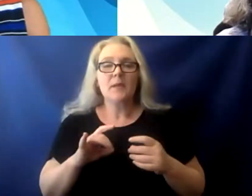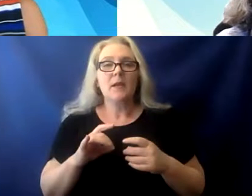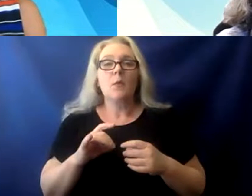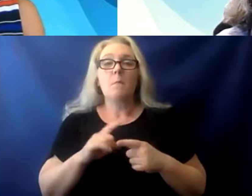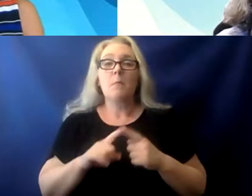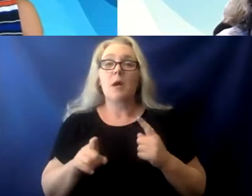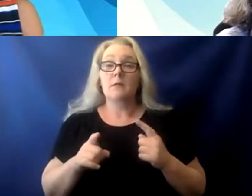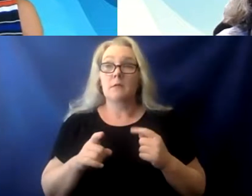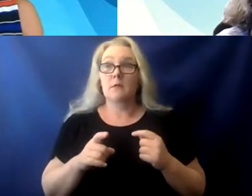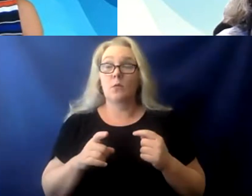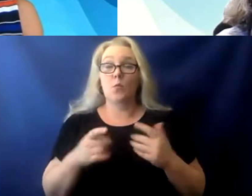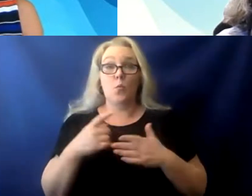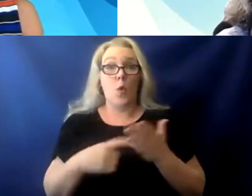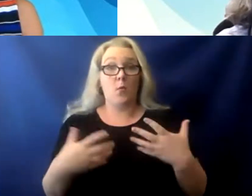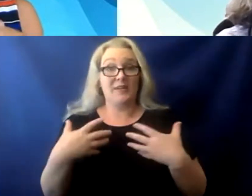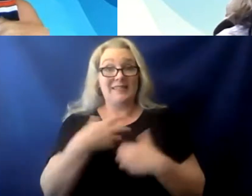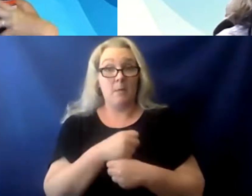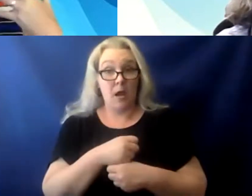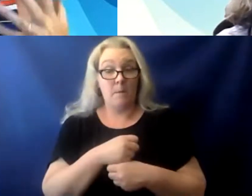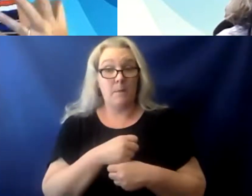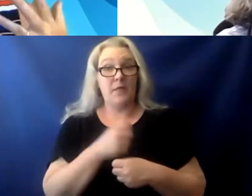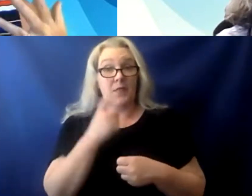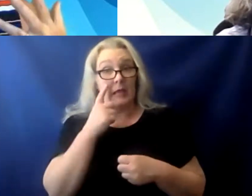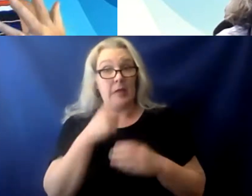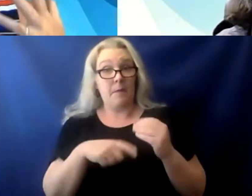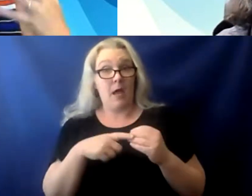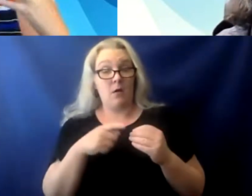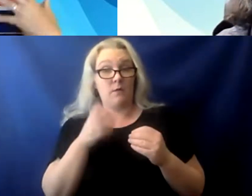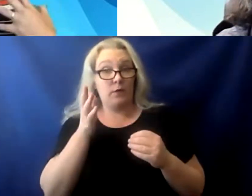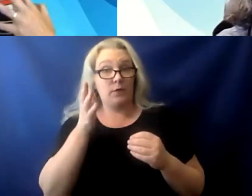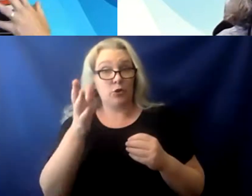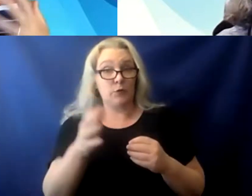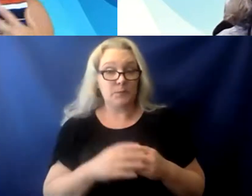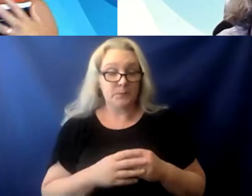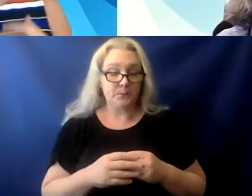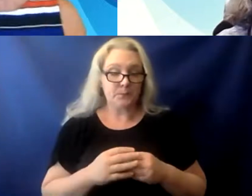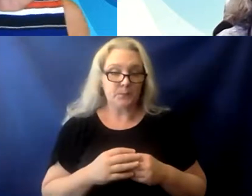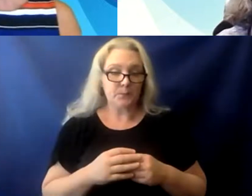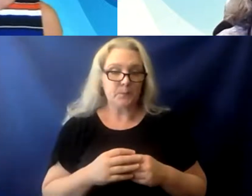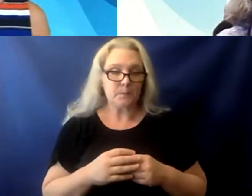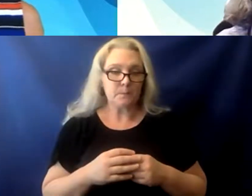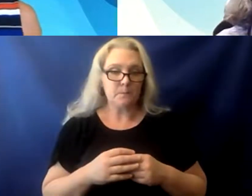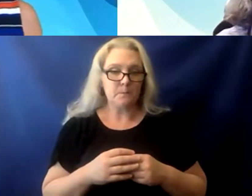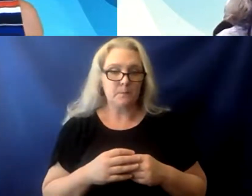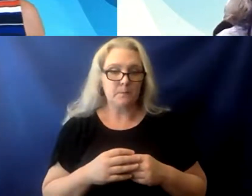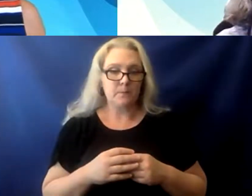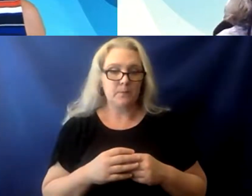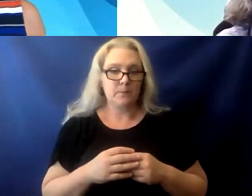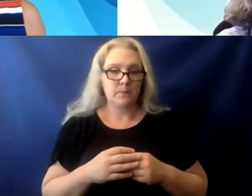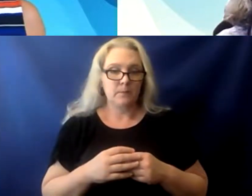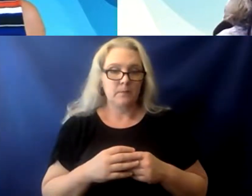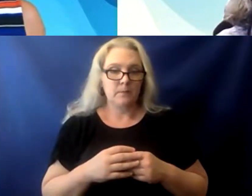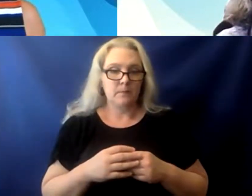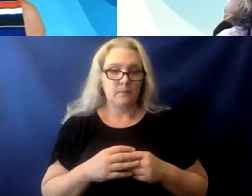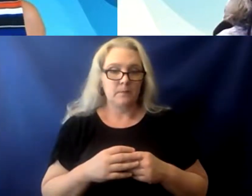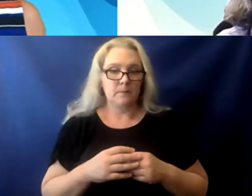think we're thinking about going forward, but it's really to bounce off you, and we'll continue to co-create on this. But